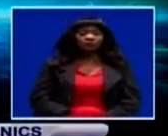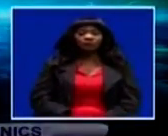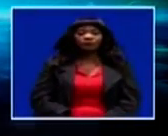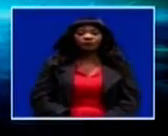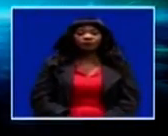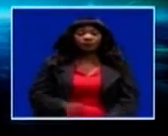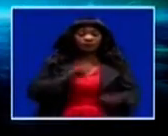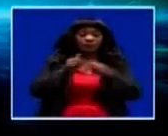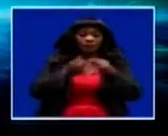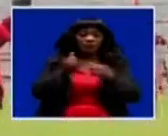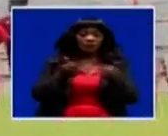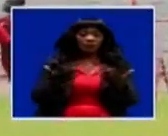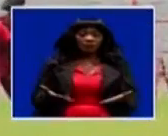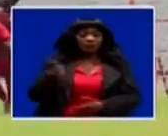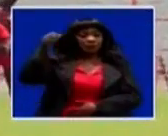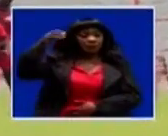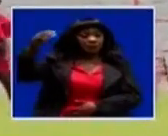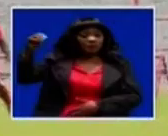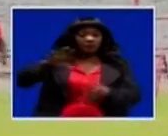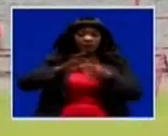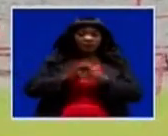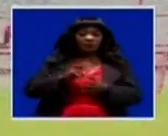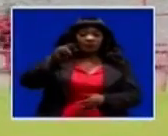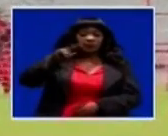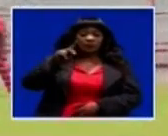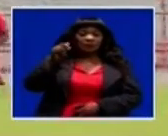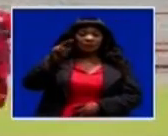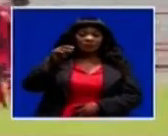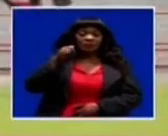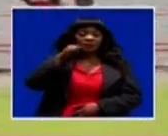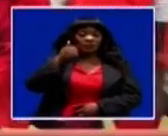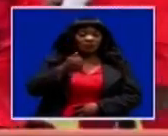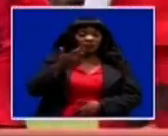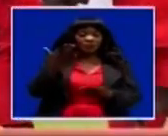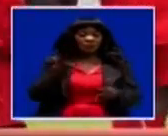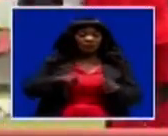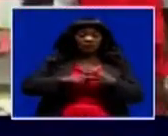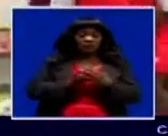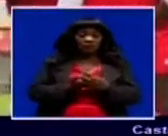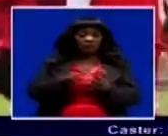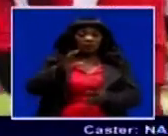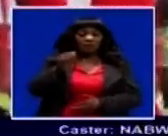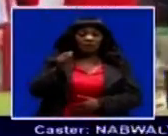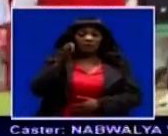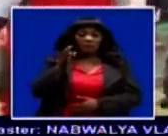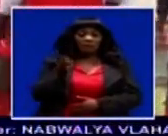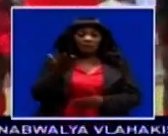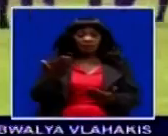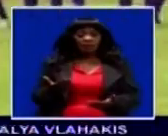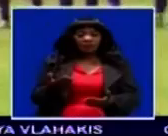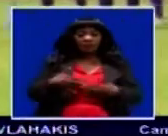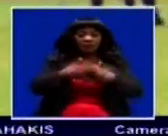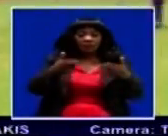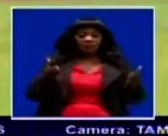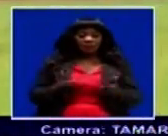And in our sports news, Zesco United and Nkana football clubs will tomorrow face off in the CAF Confederations Cup Group C